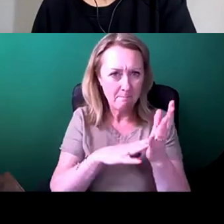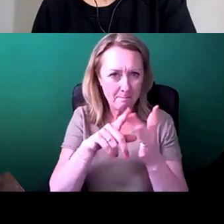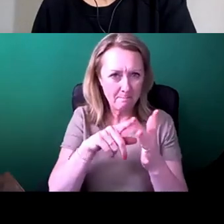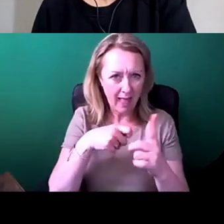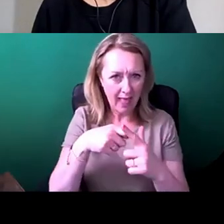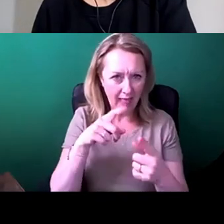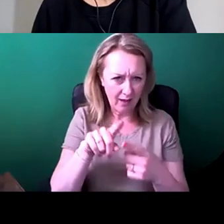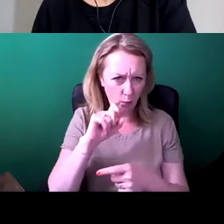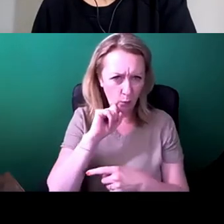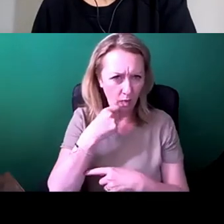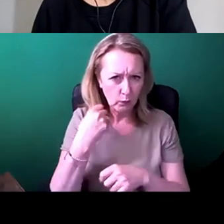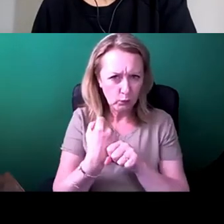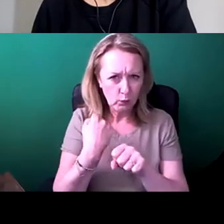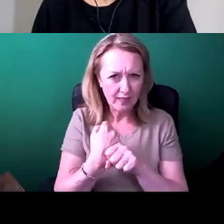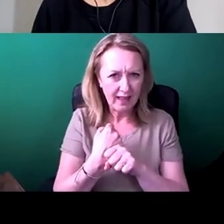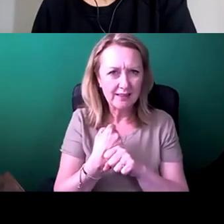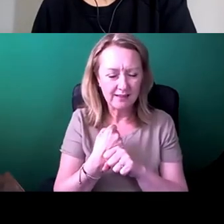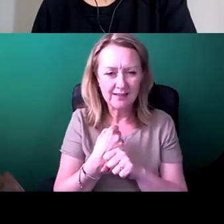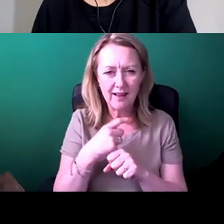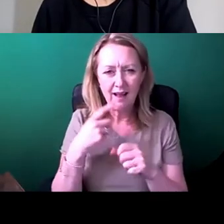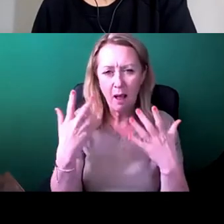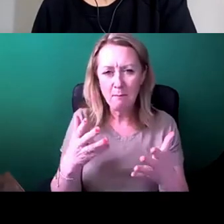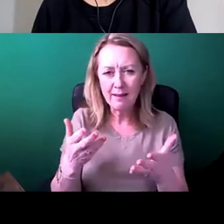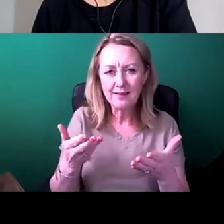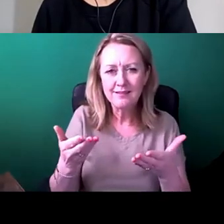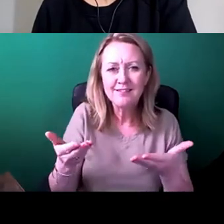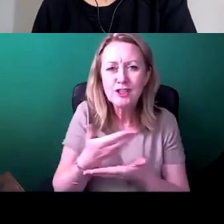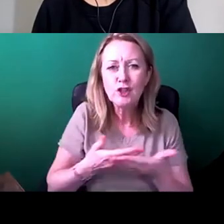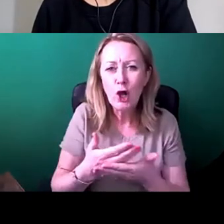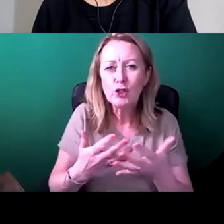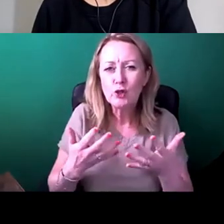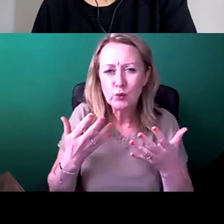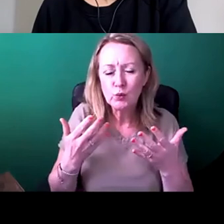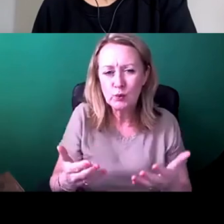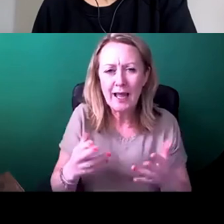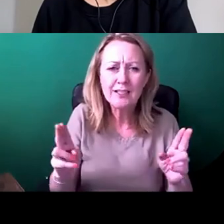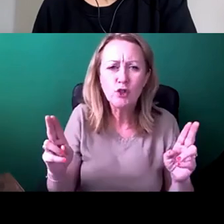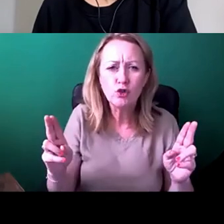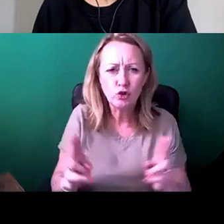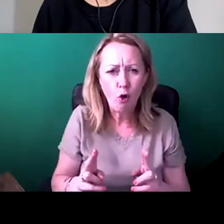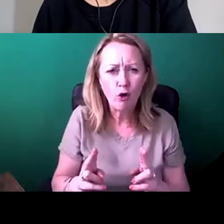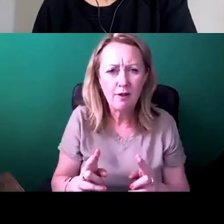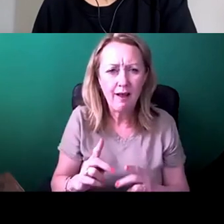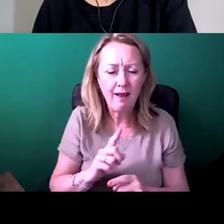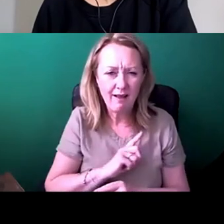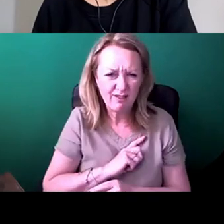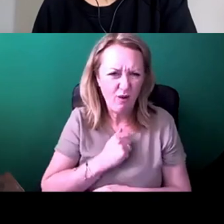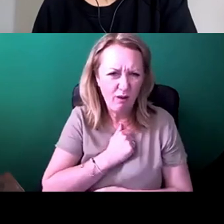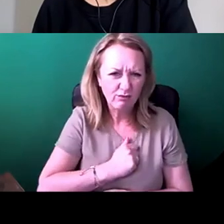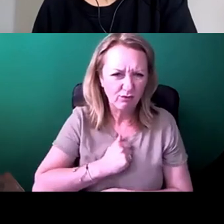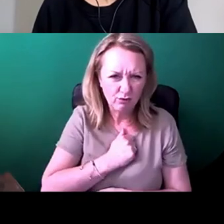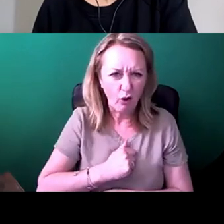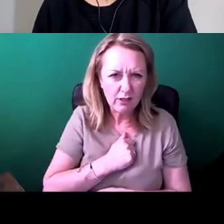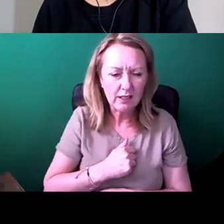just wondering, and so our discussion is a lot shorter today than it normally would be, and so I apologize for that. I was just